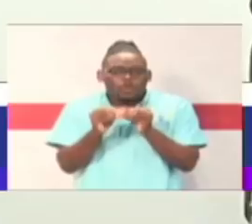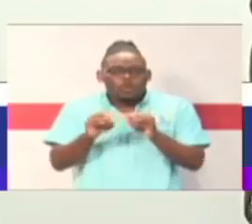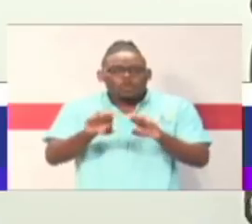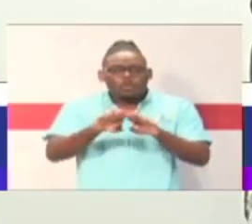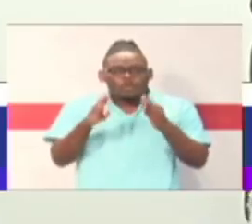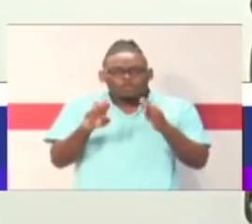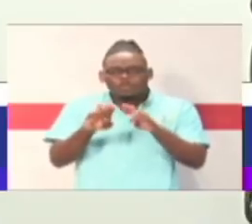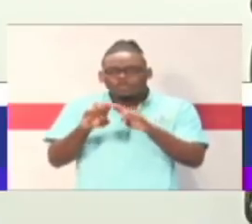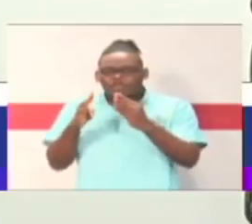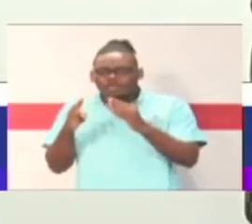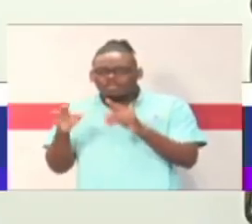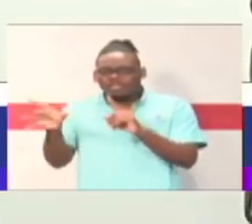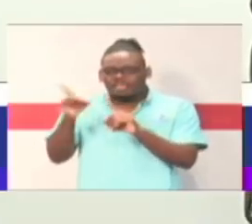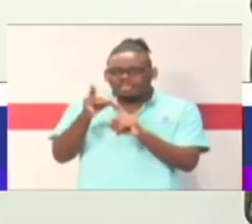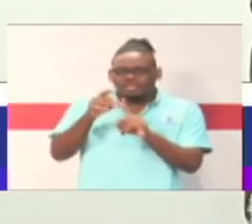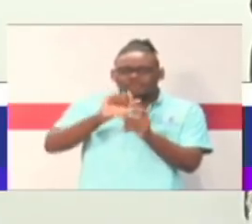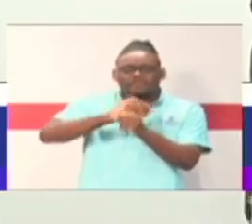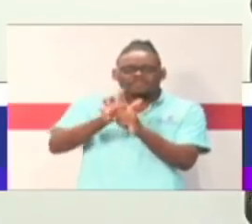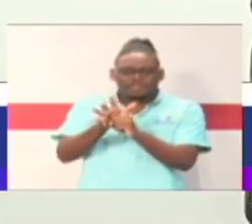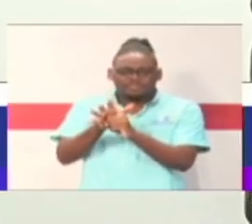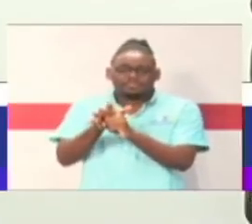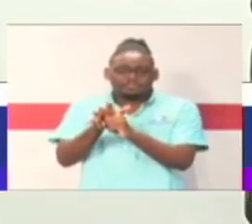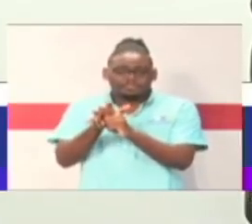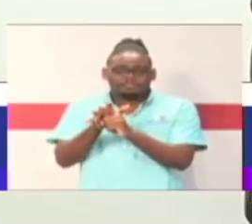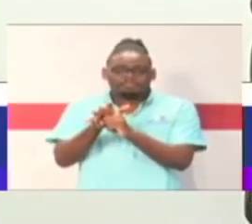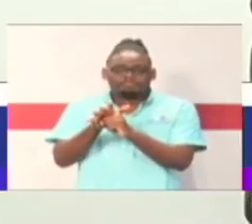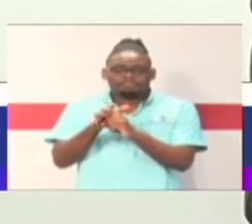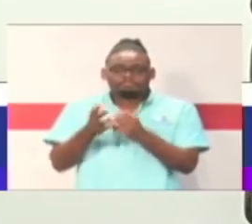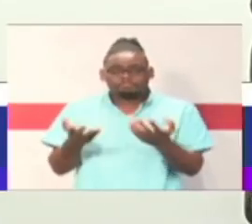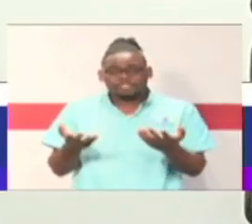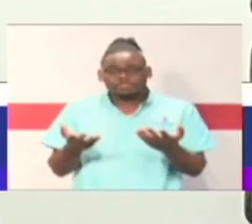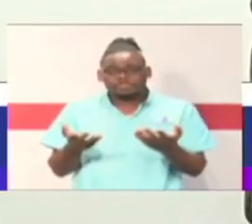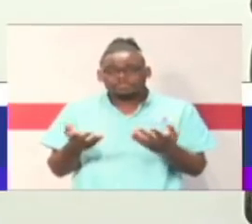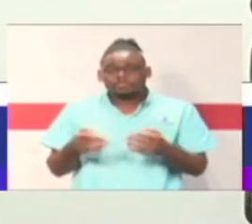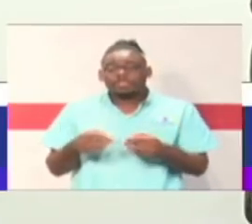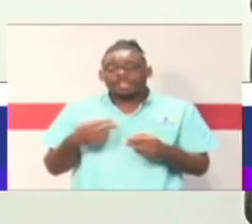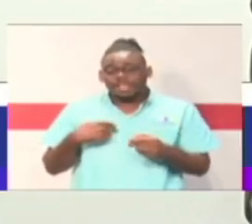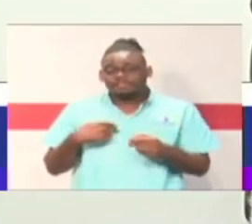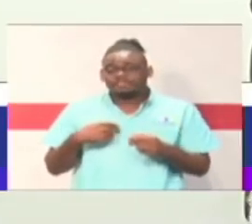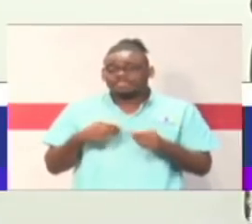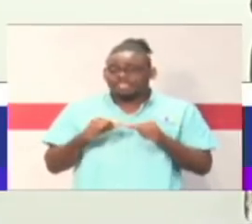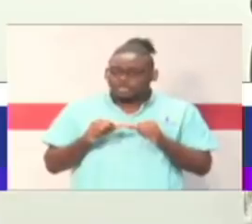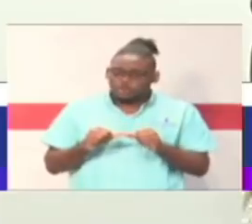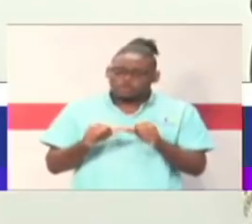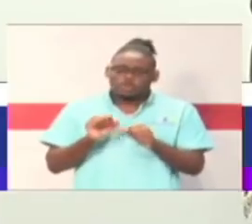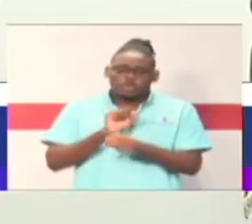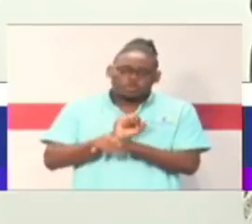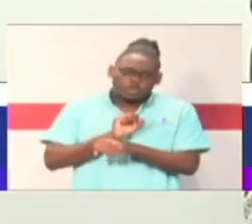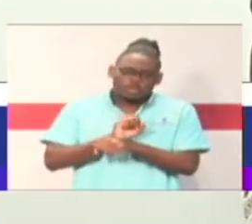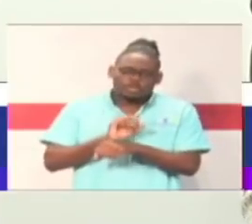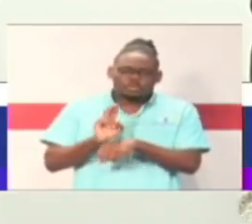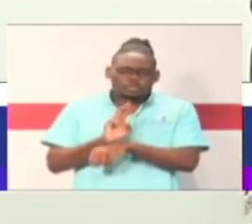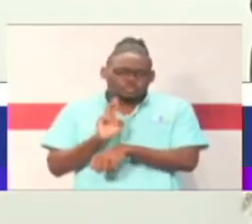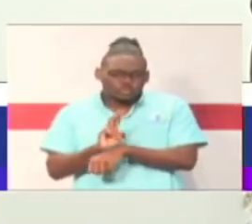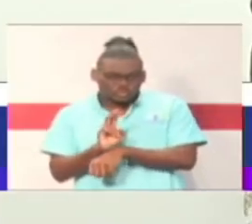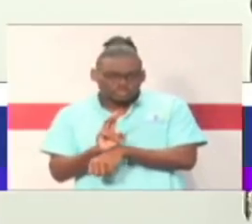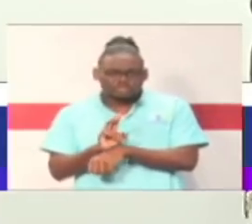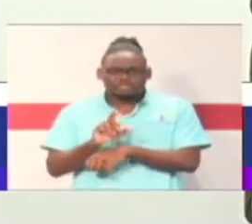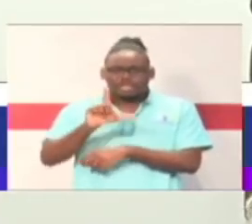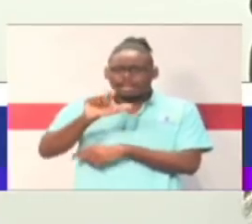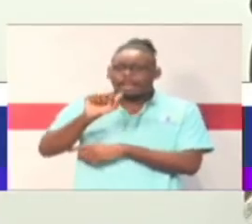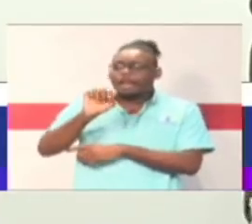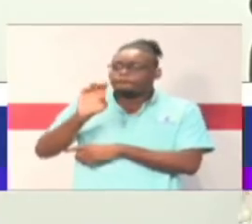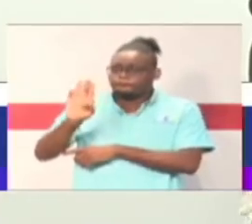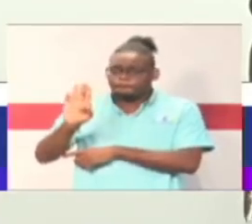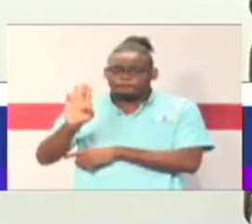course, I would have mentioned that we work very closely with the University of West Indies lab, as well as CARPHA, and to